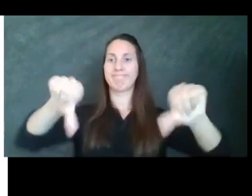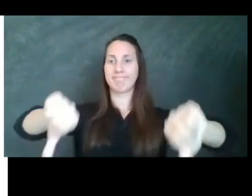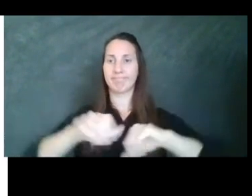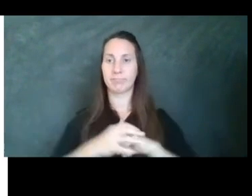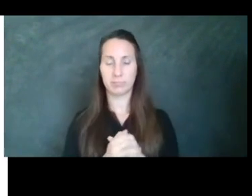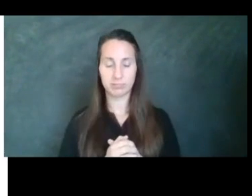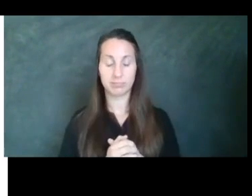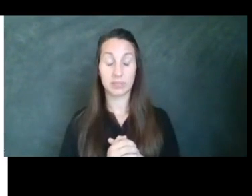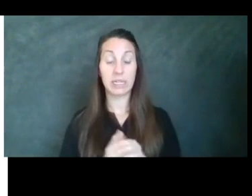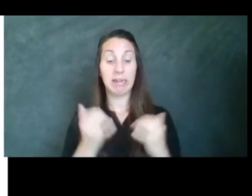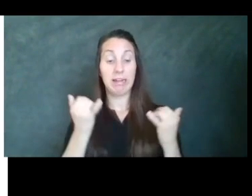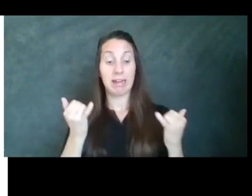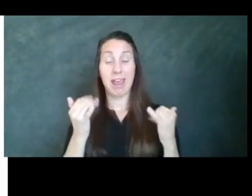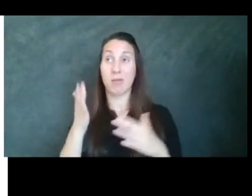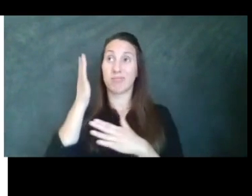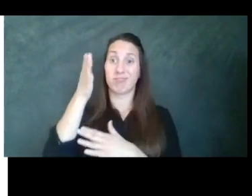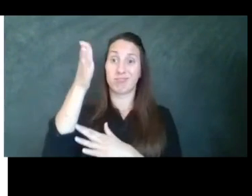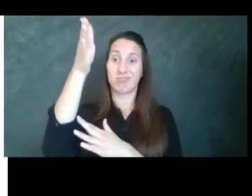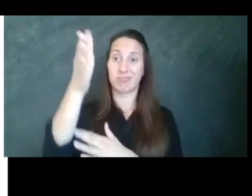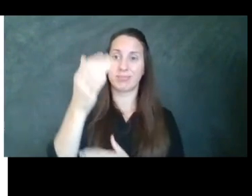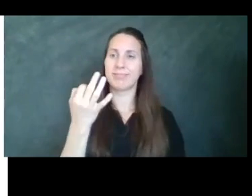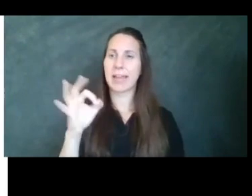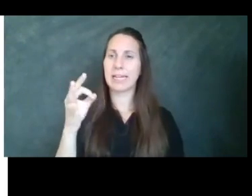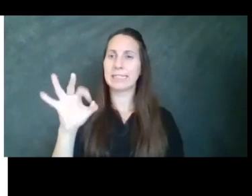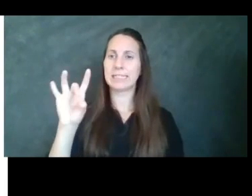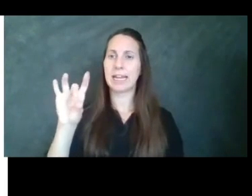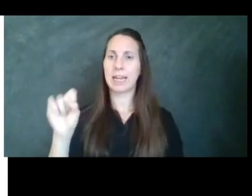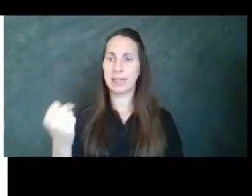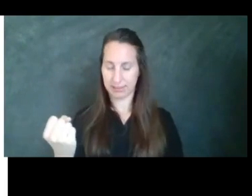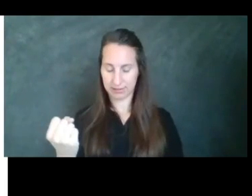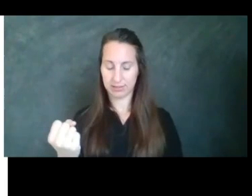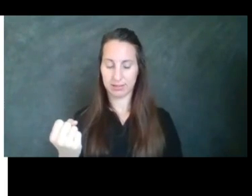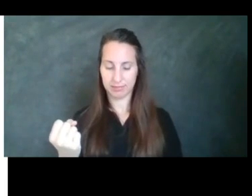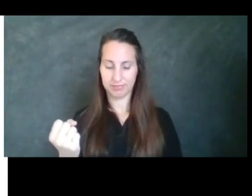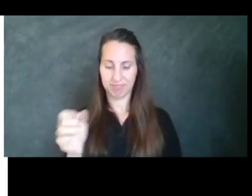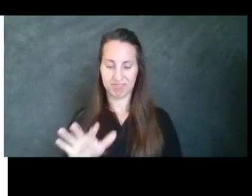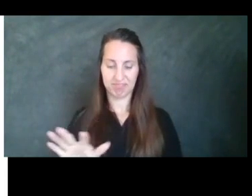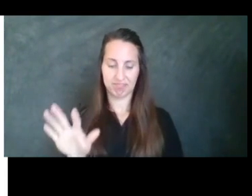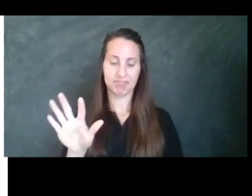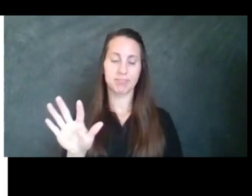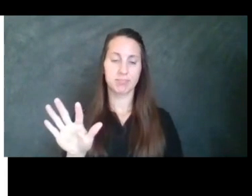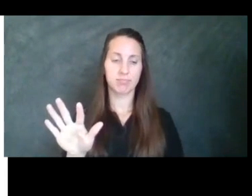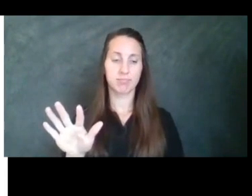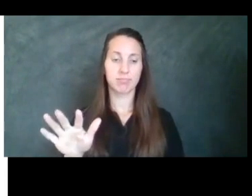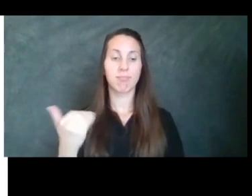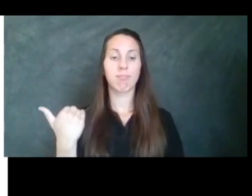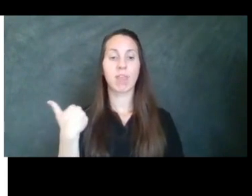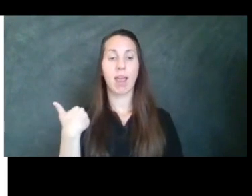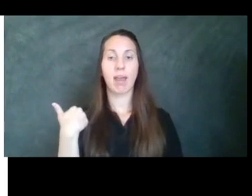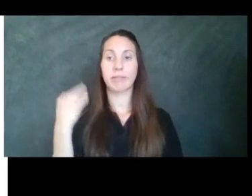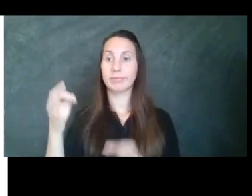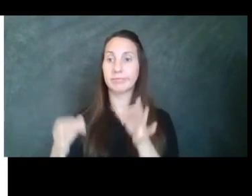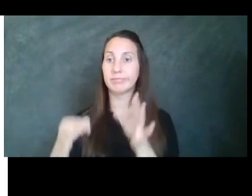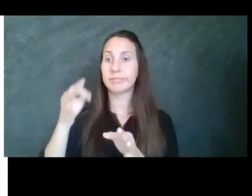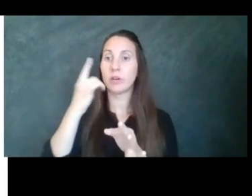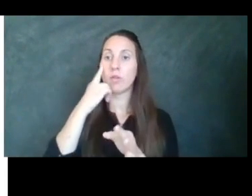Fast forward to the 1980s, when we had hearings on the